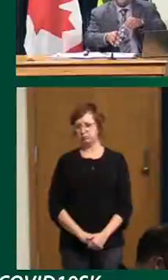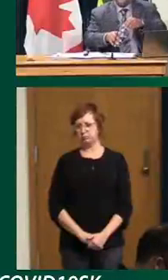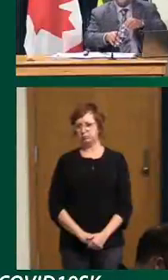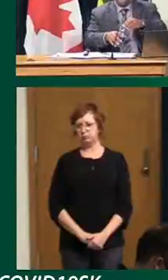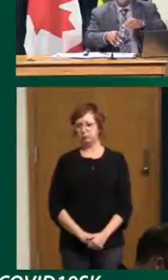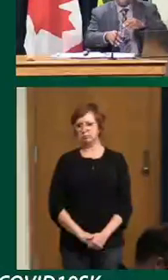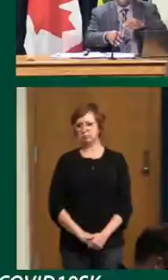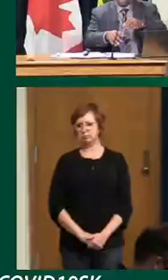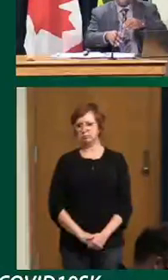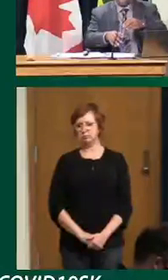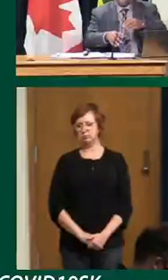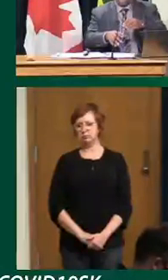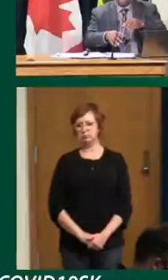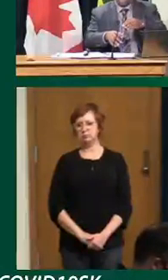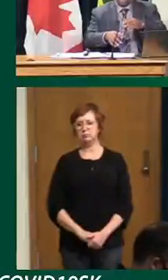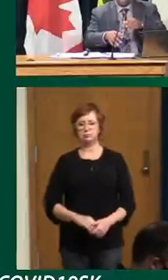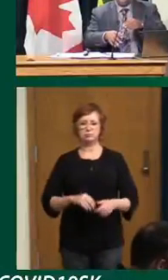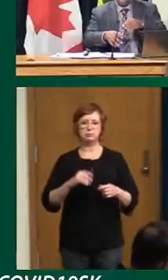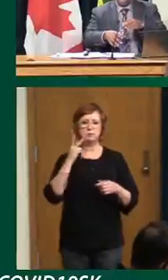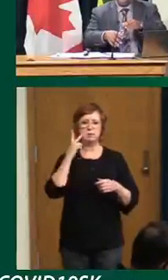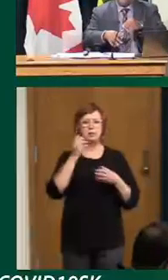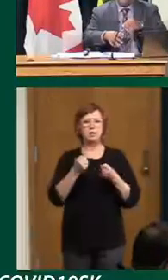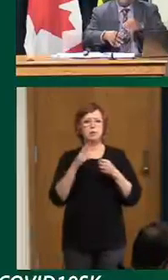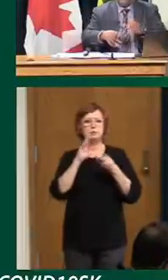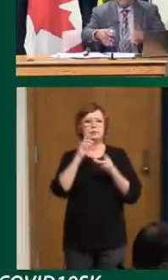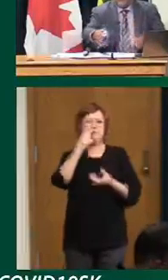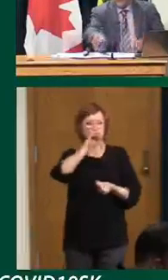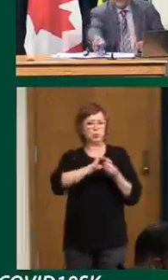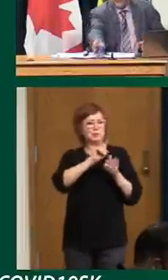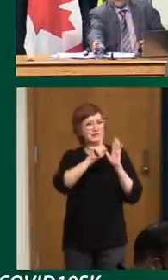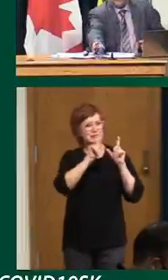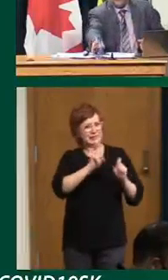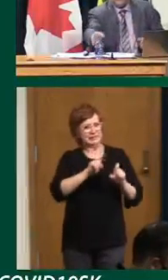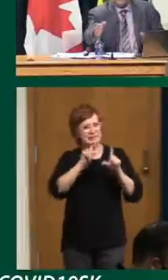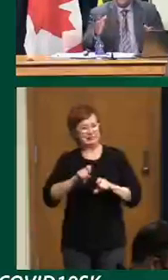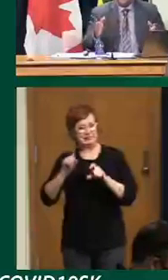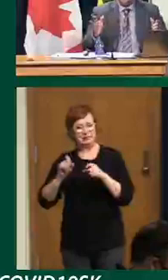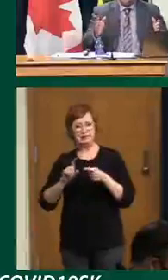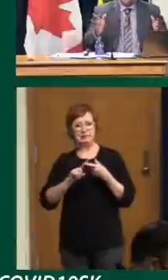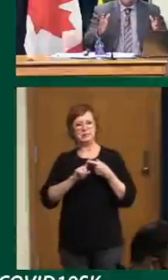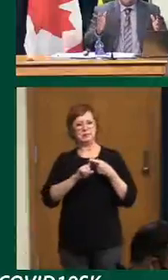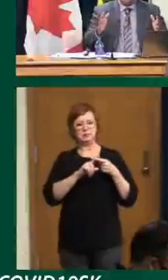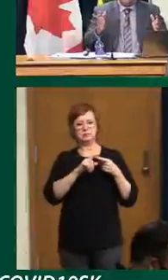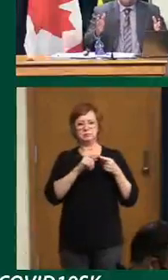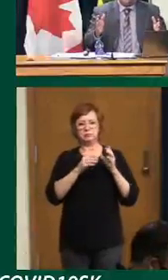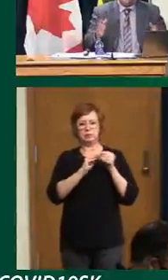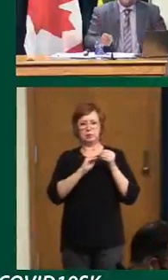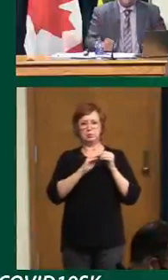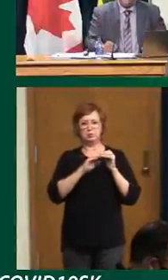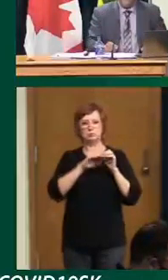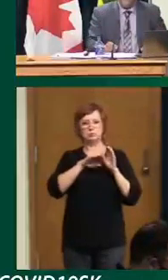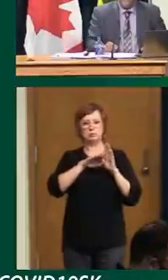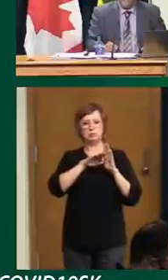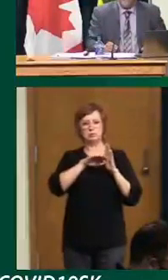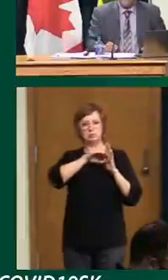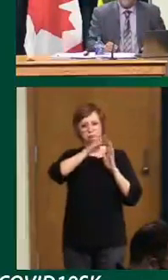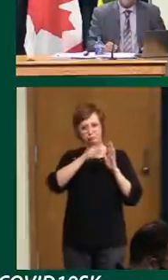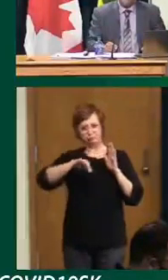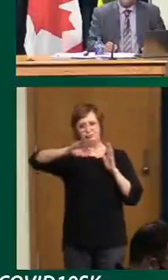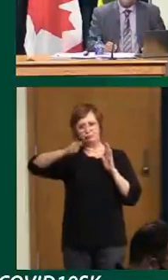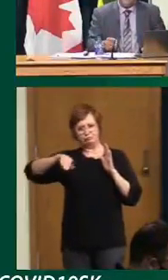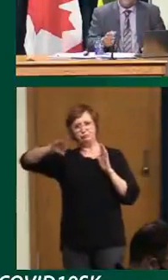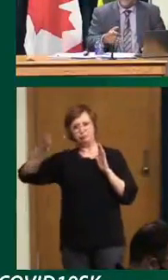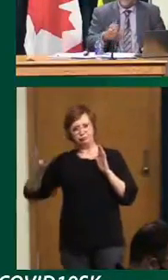You can see some day-to-day fluctuations in the testing numbers, and also due to batch reporting, our numbers day-to-day kind